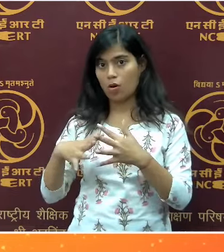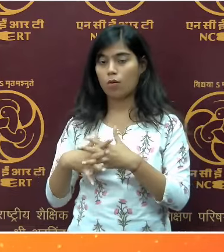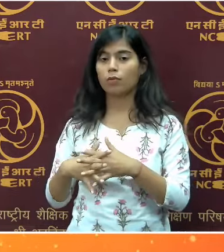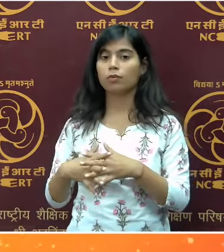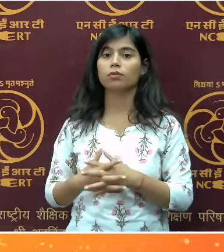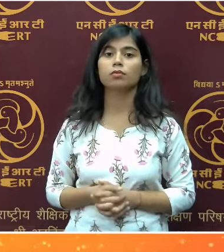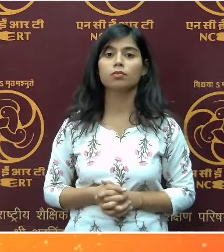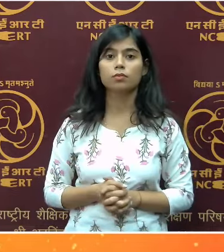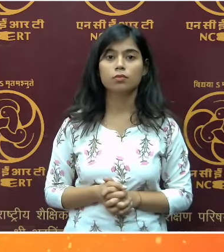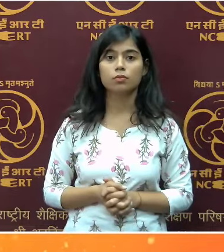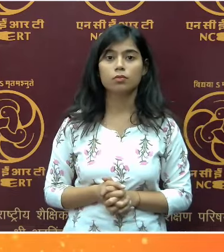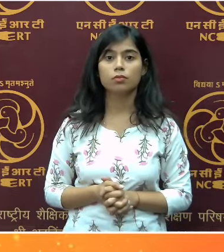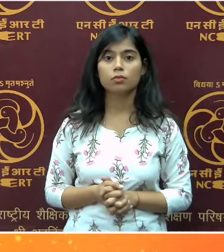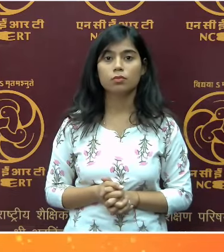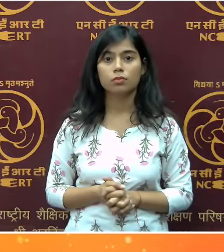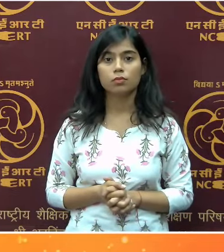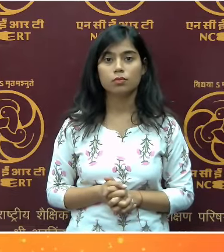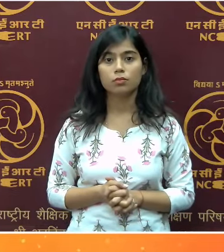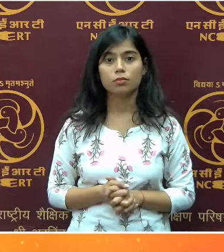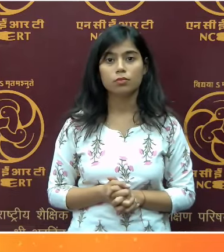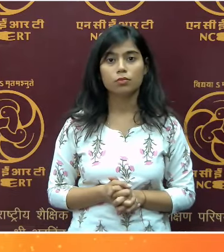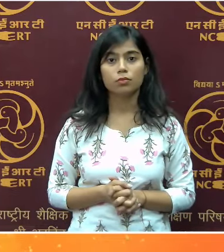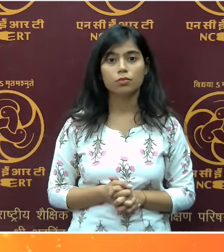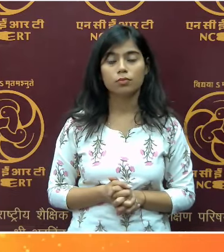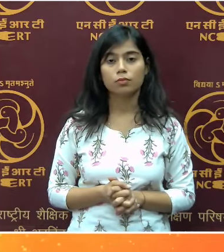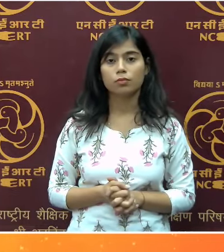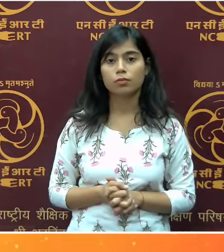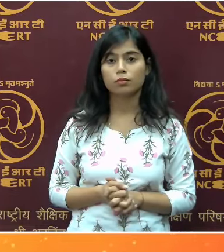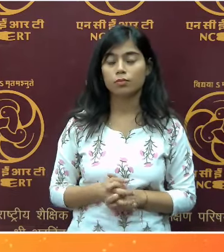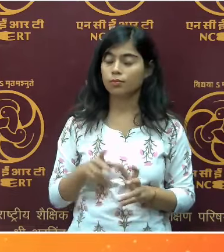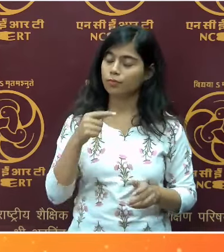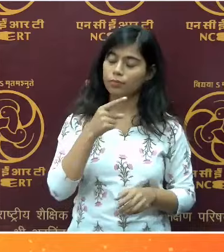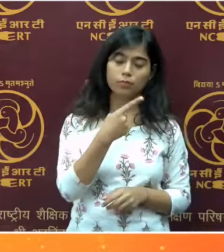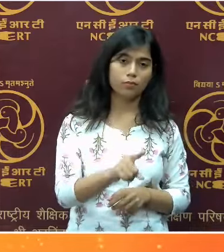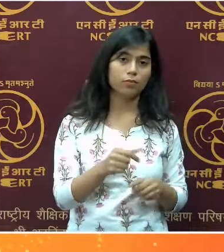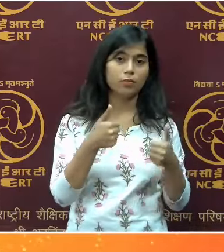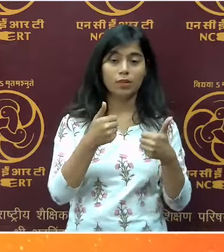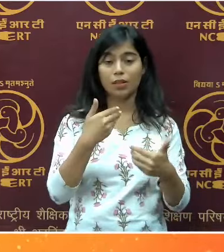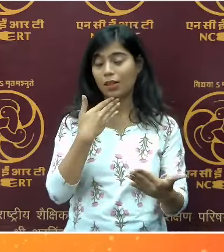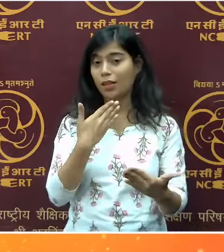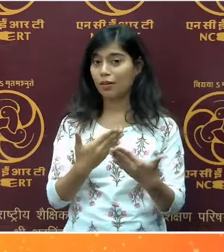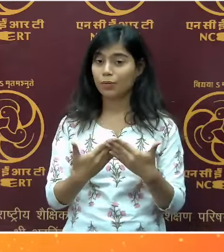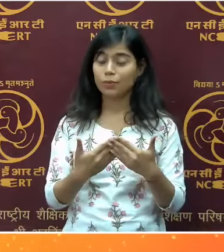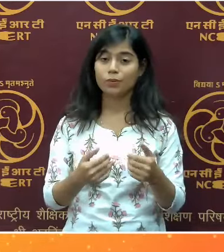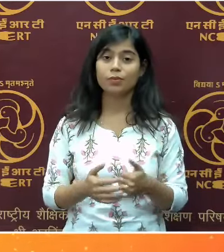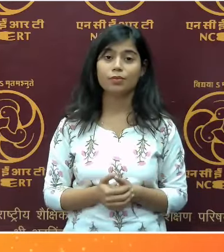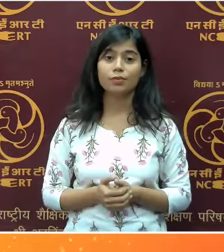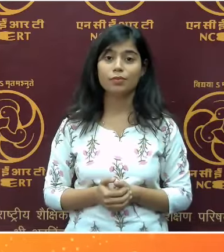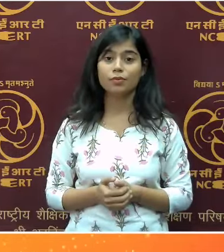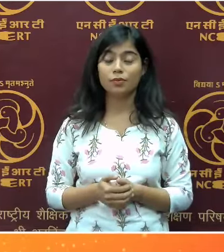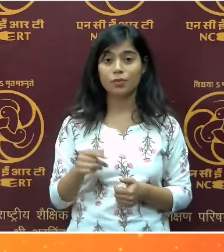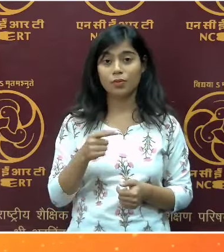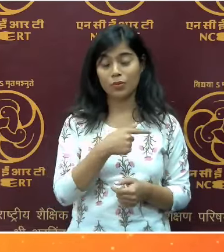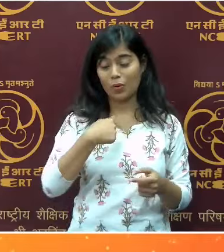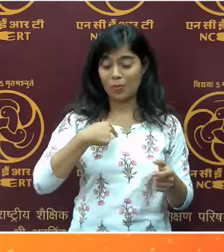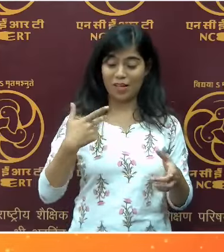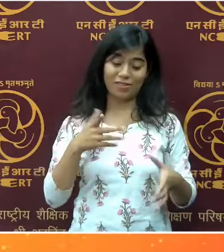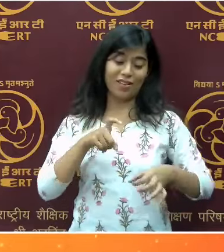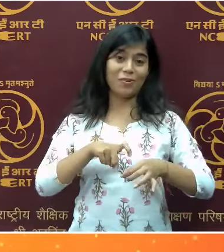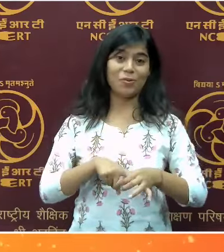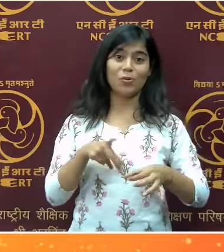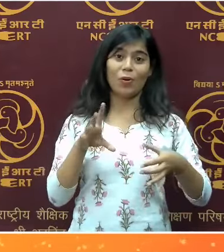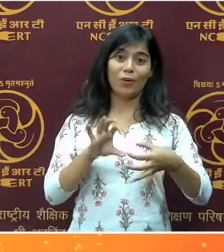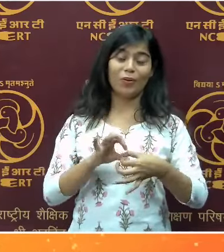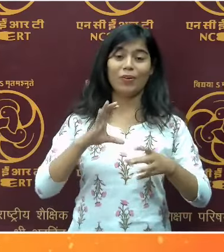keep temperature as a constant. Right, sir. Thank you so very much, sir. Bergin, sir, for being with us and for this